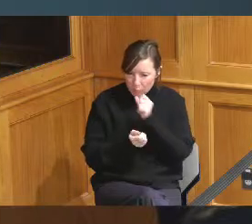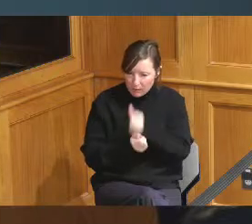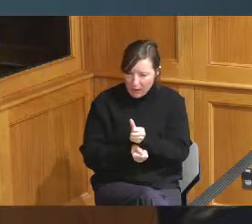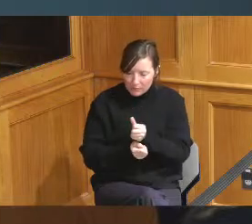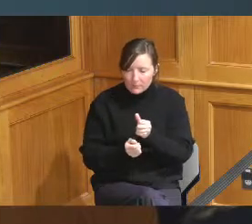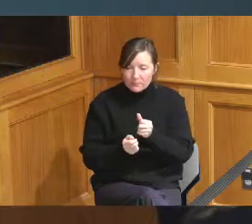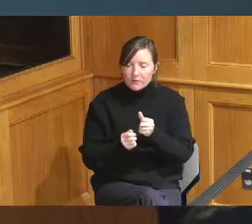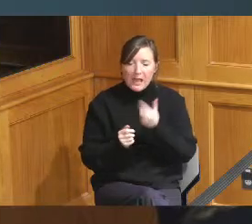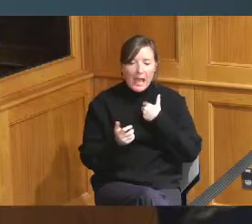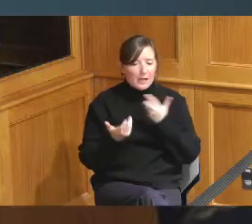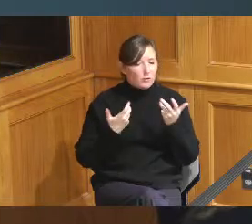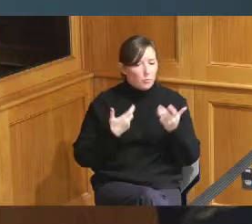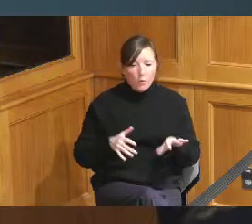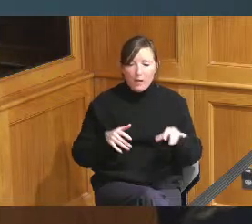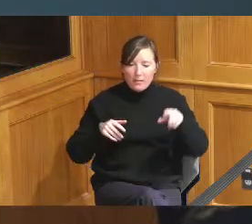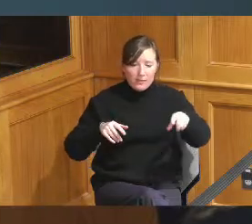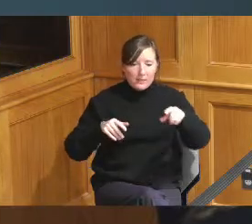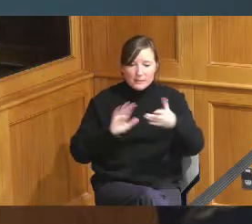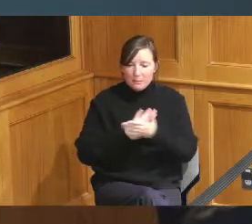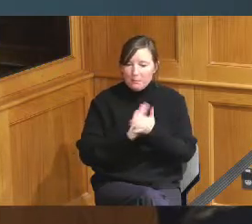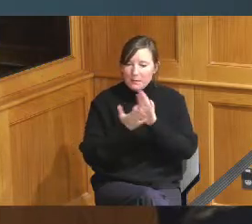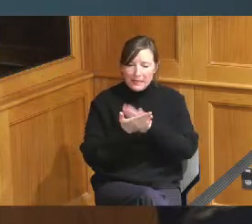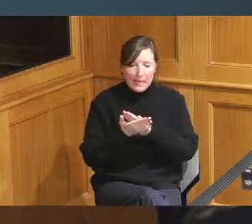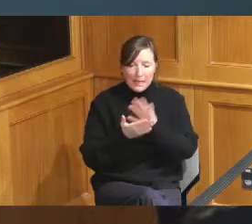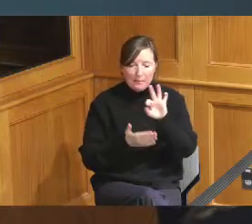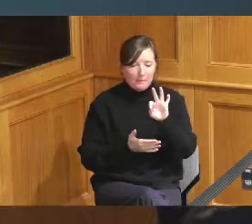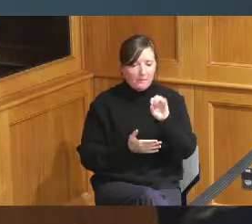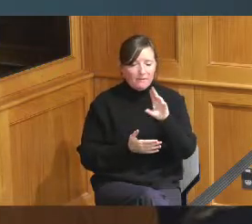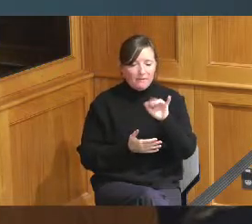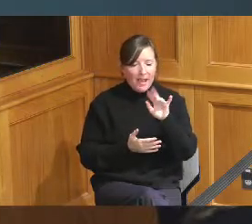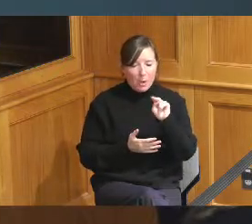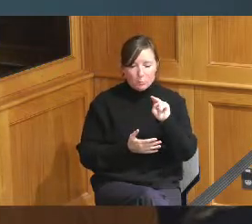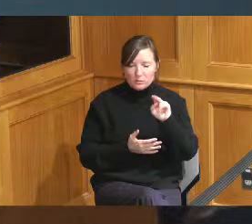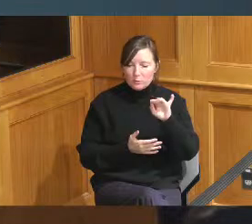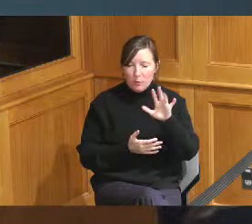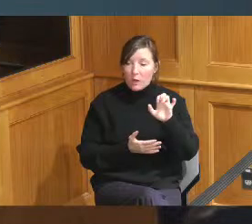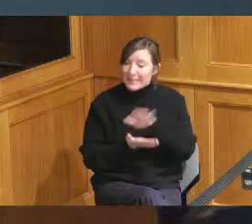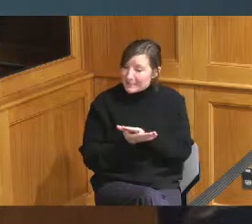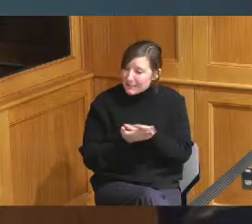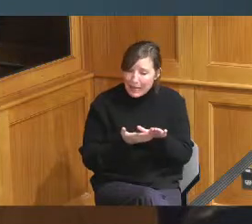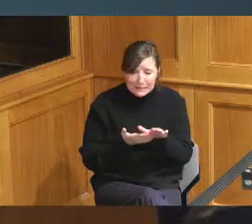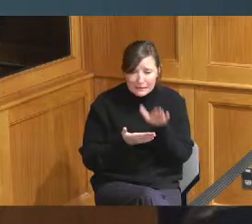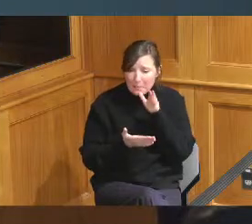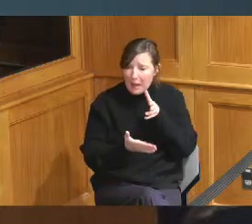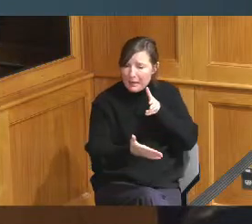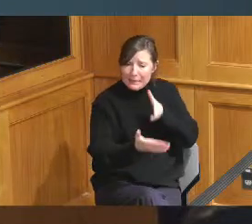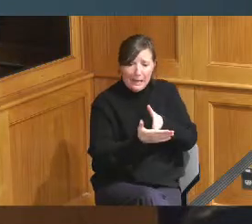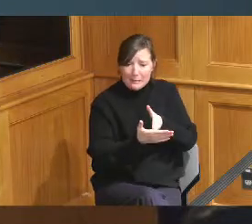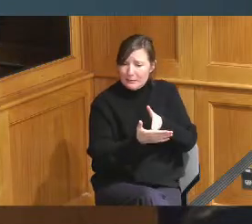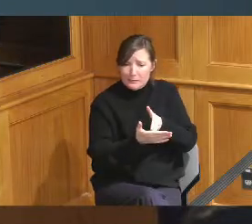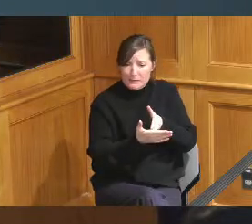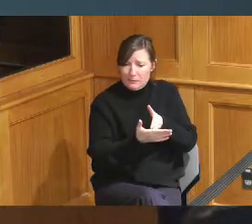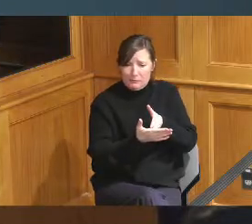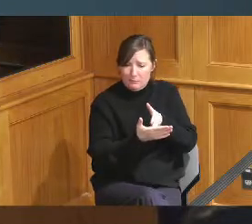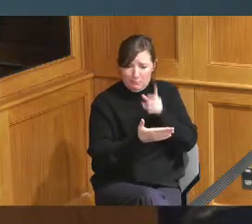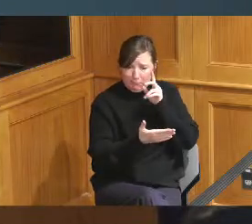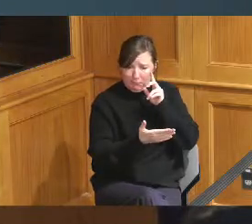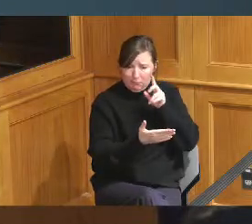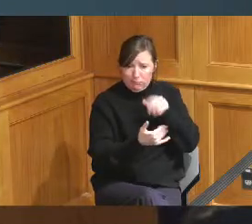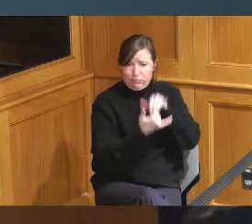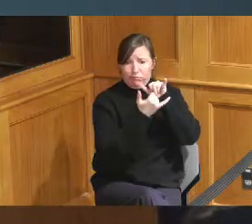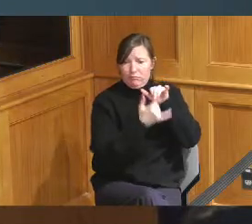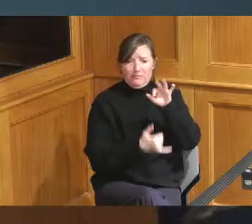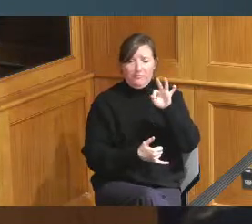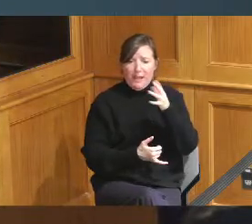don't want this to turn into Fountain Square. Fountain Square is nice. I'm not saying it's against it, but again, it was